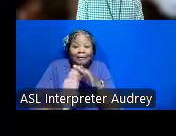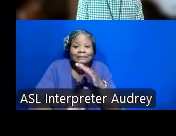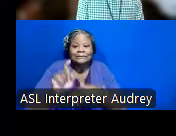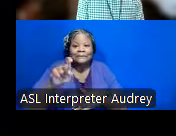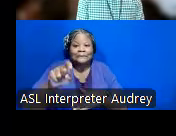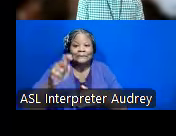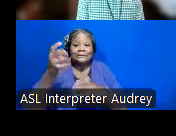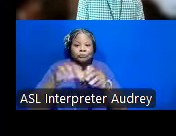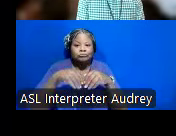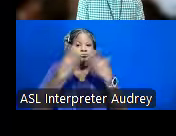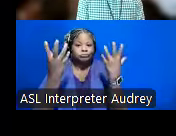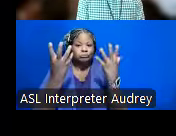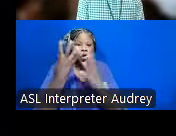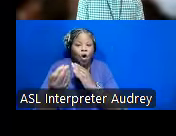needs.